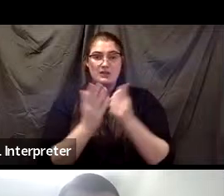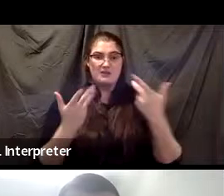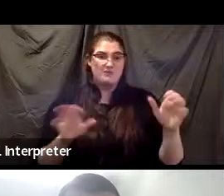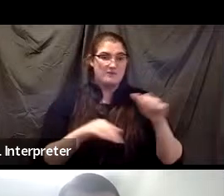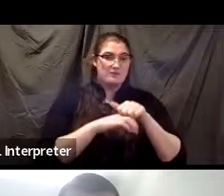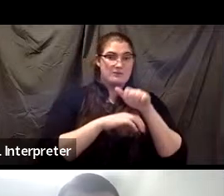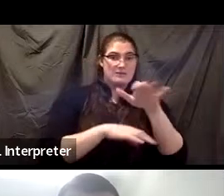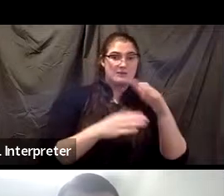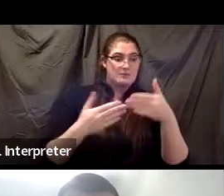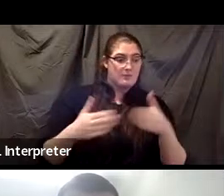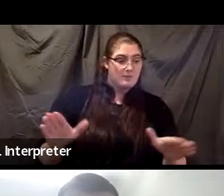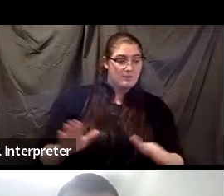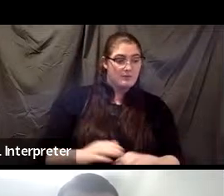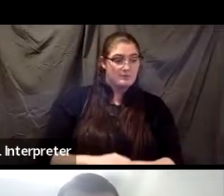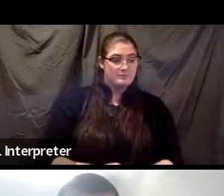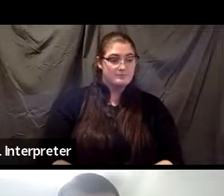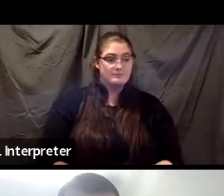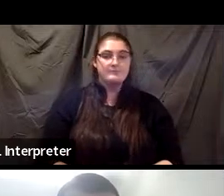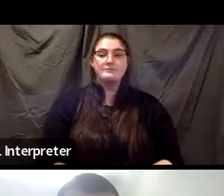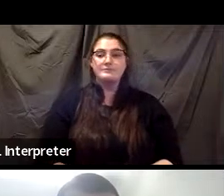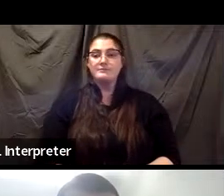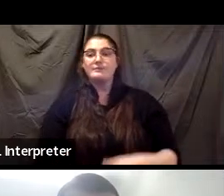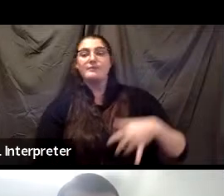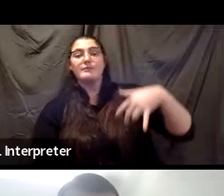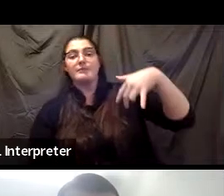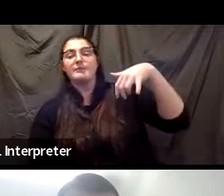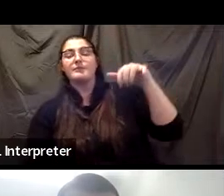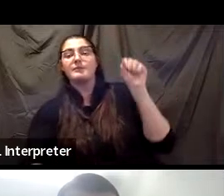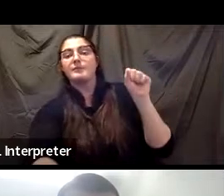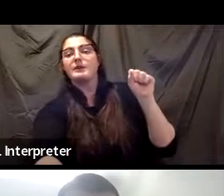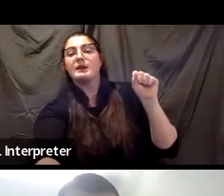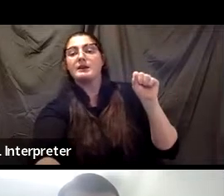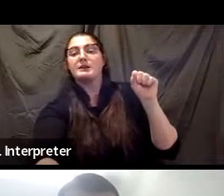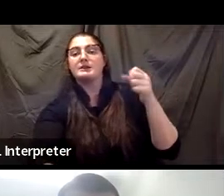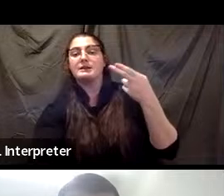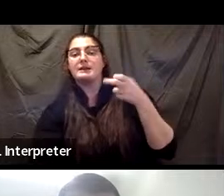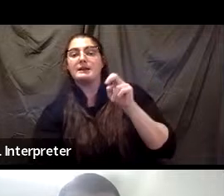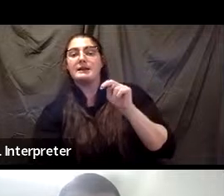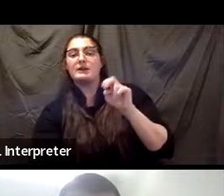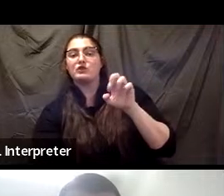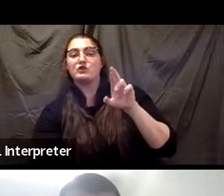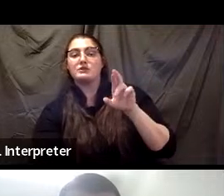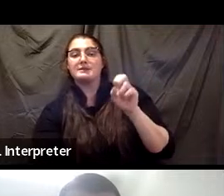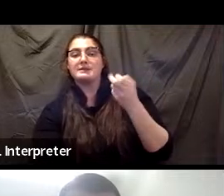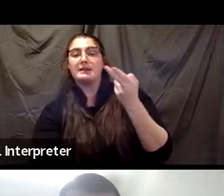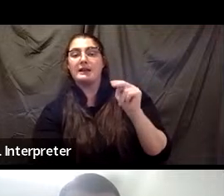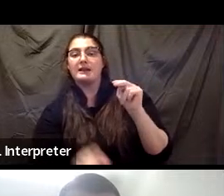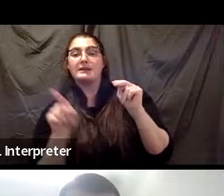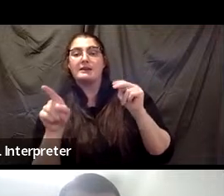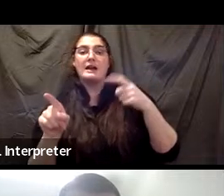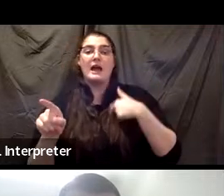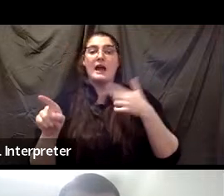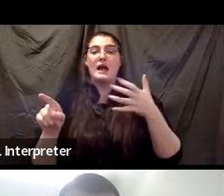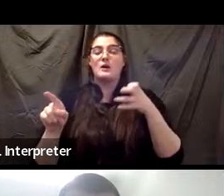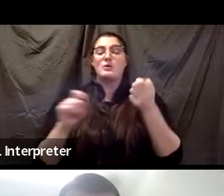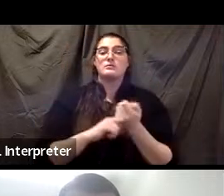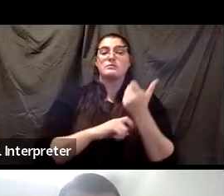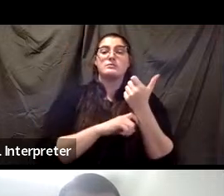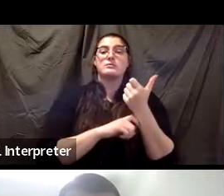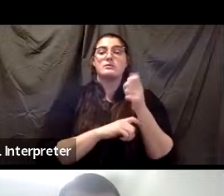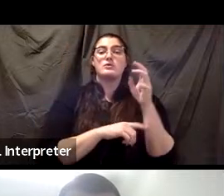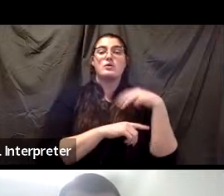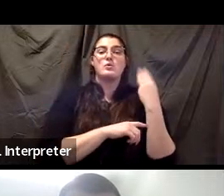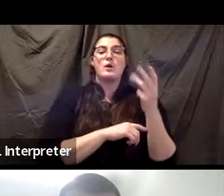Yes, I would like to remove the Washington Teachers Union